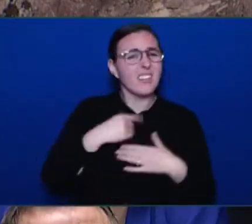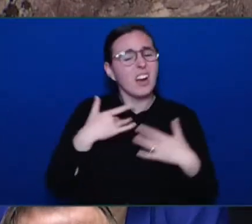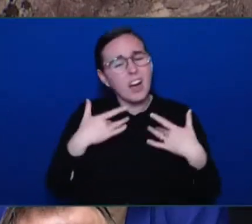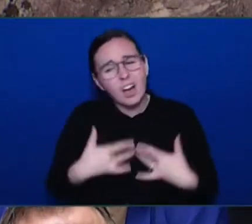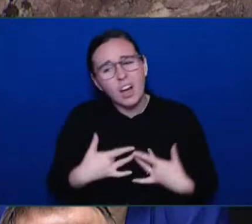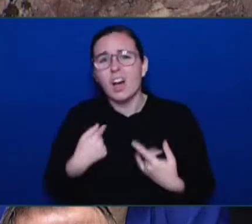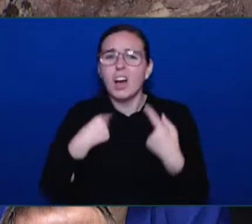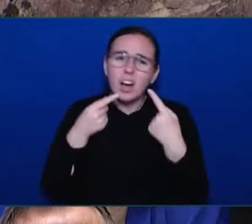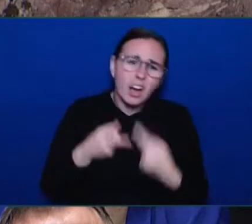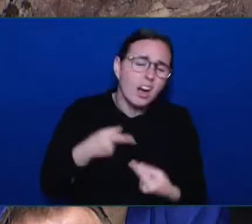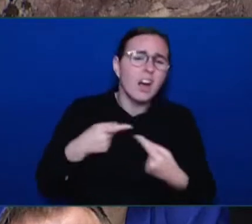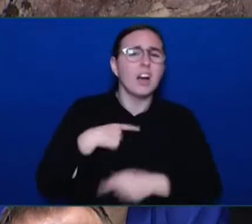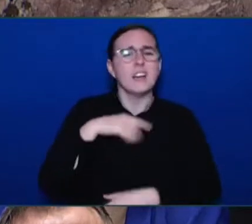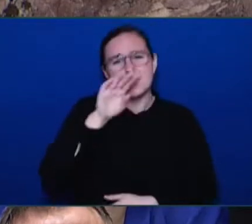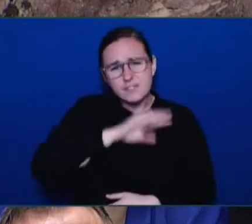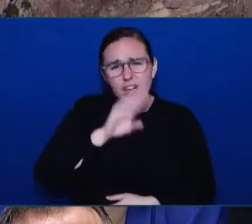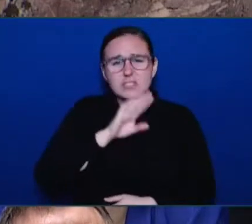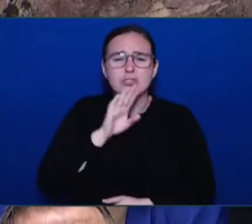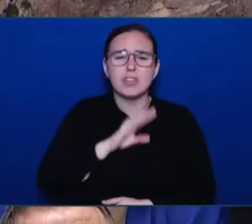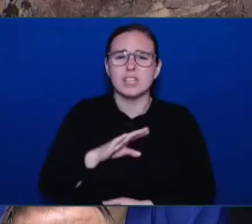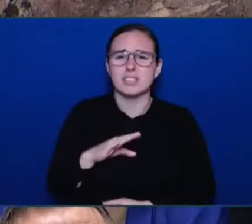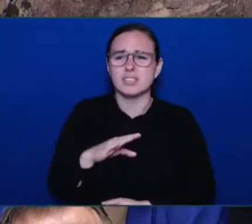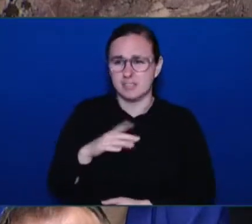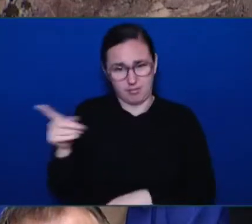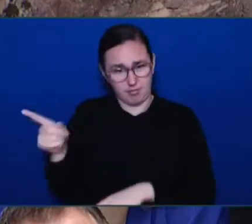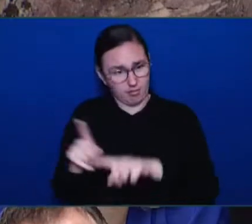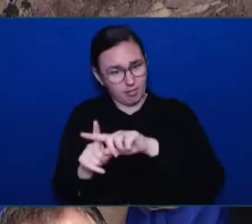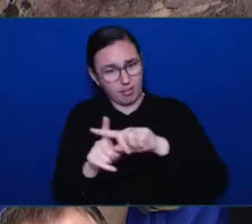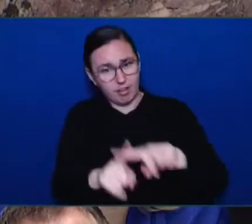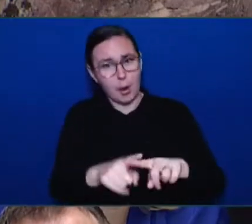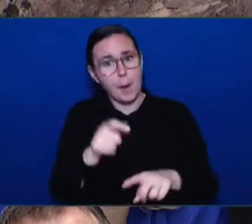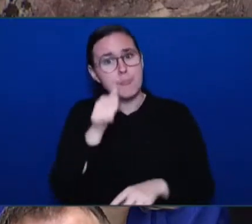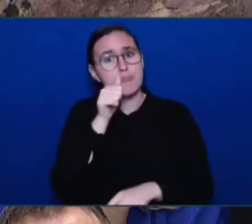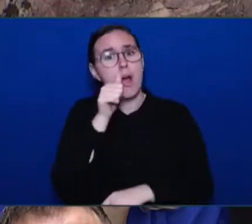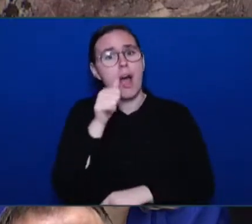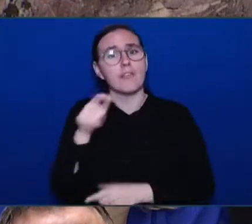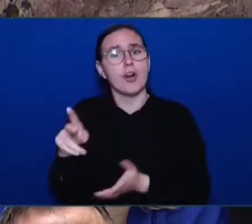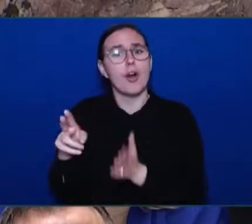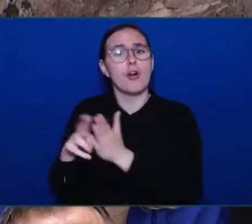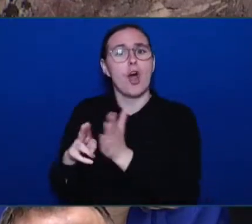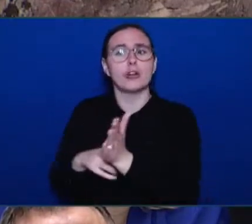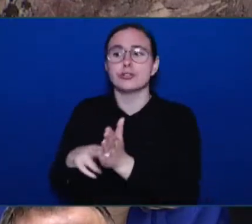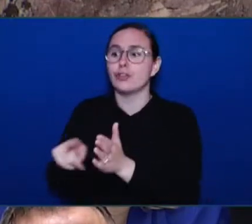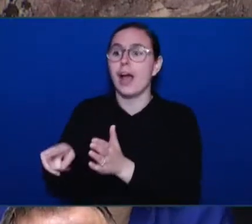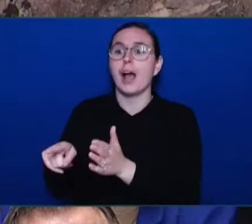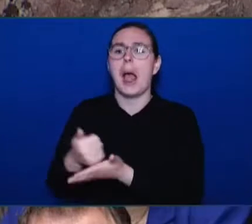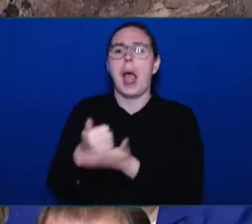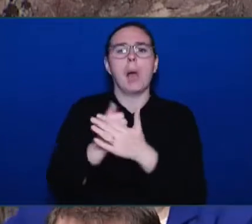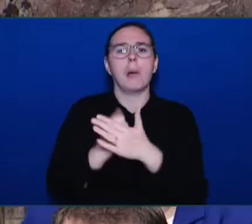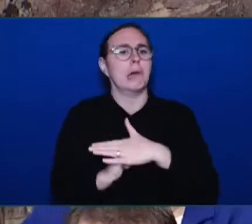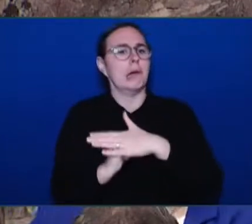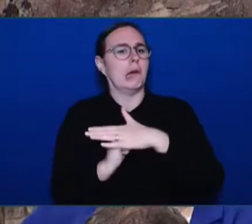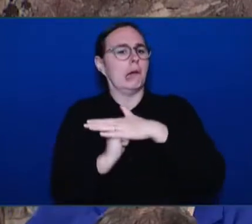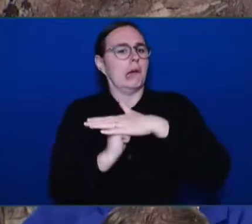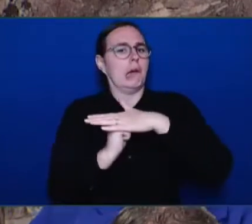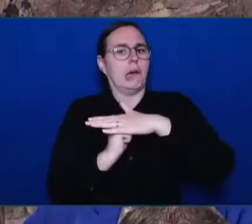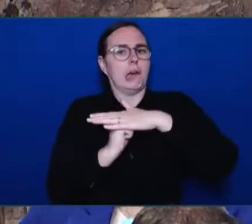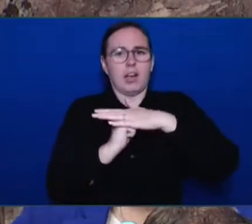nurses to prop up the healthcare system. It is time he did the right thing, stood up and resigned.